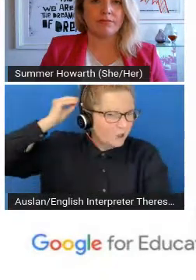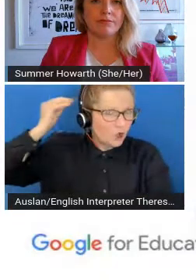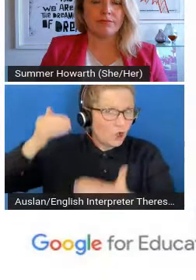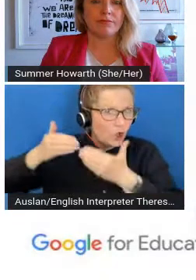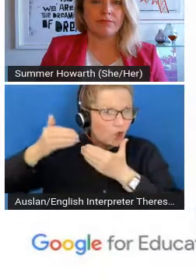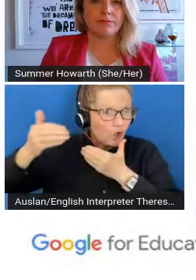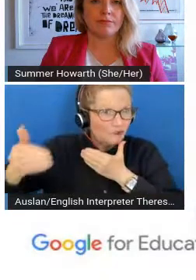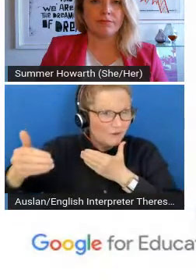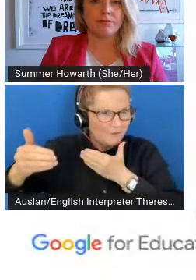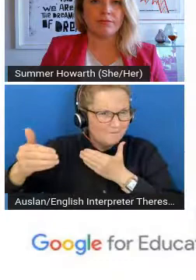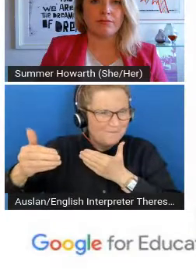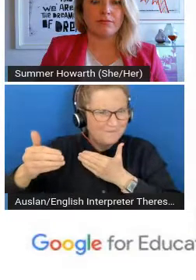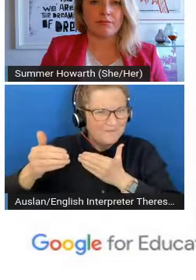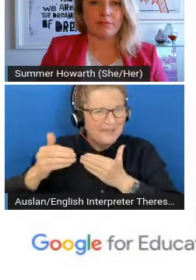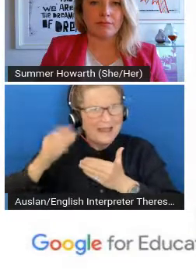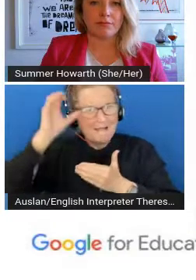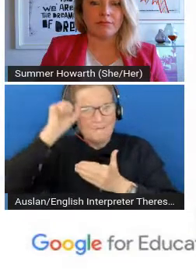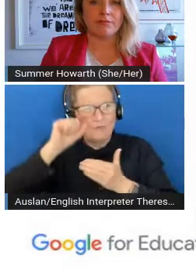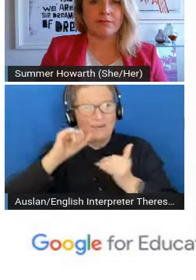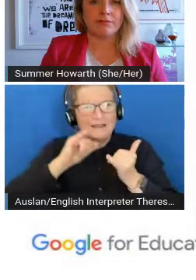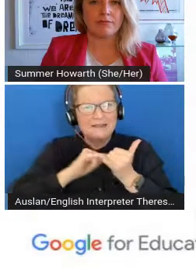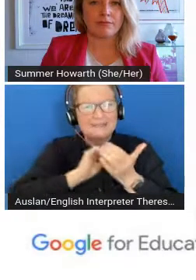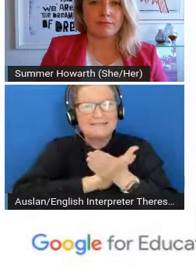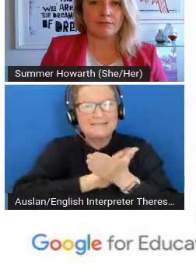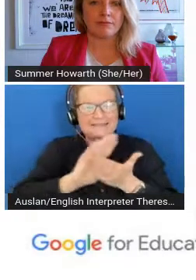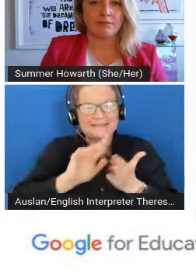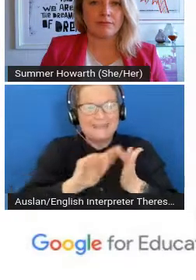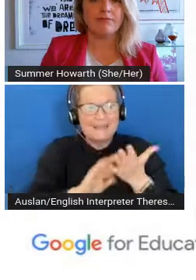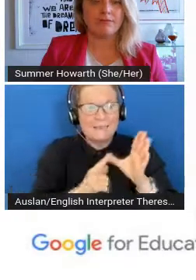form of a schema. And by schema, I mean things are